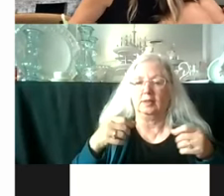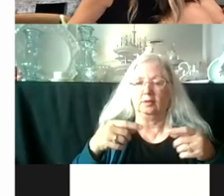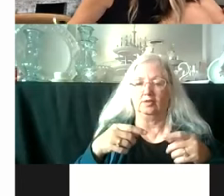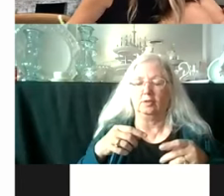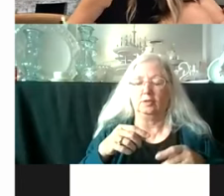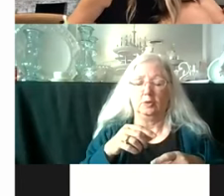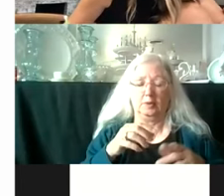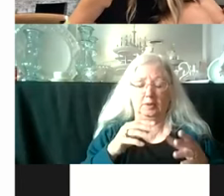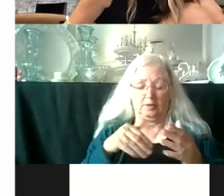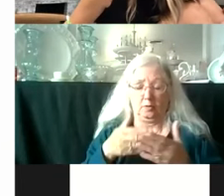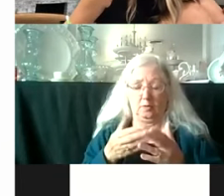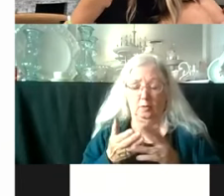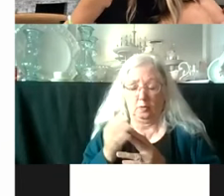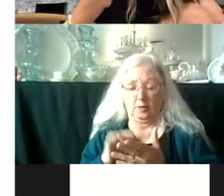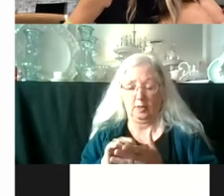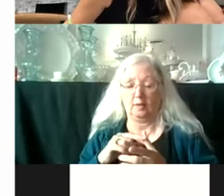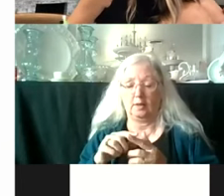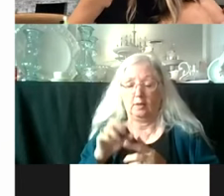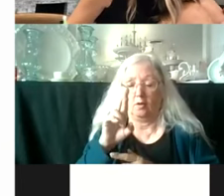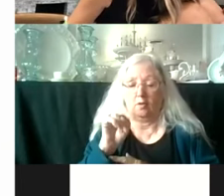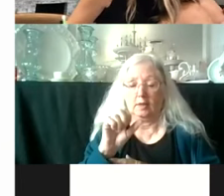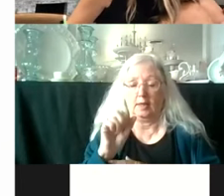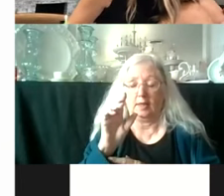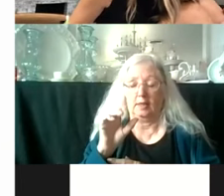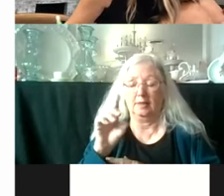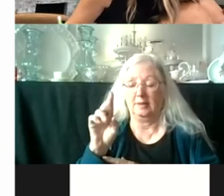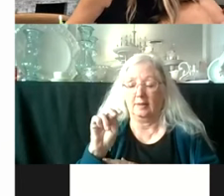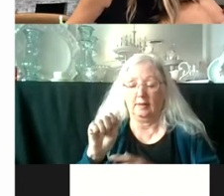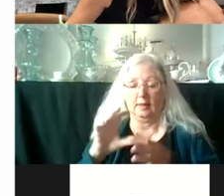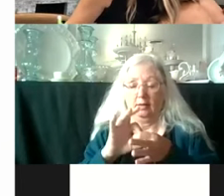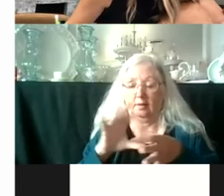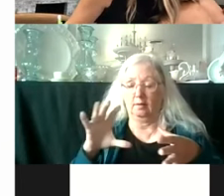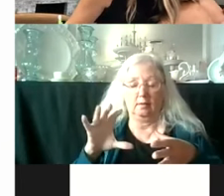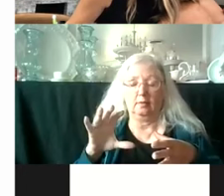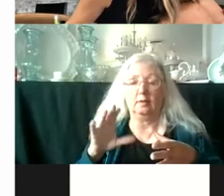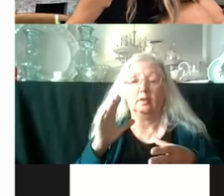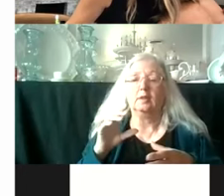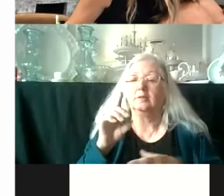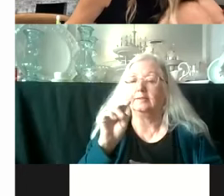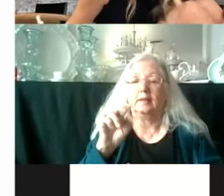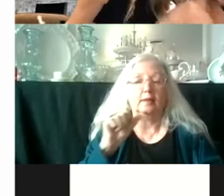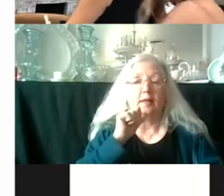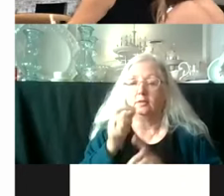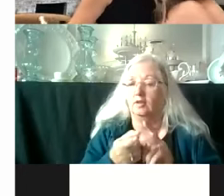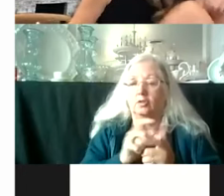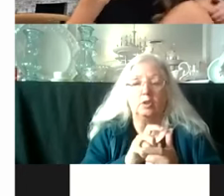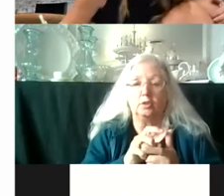go of the DNA. Our DNA is completely unchanged by this process.